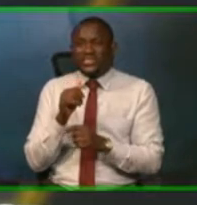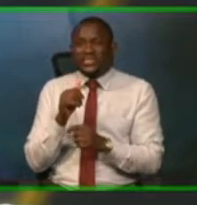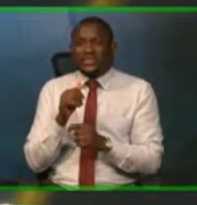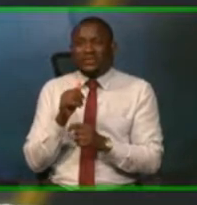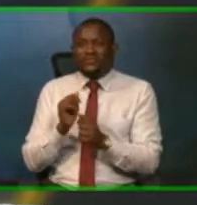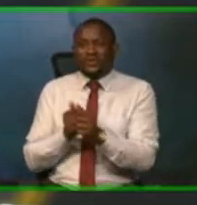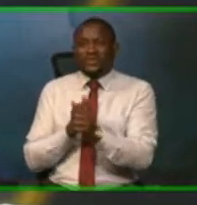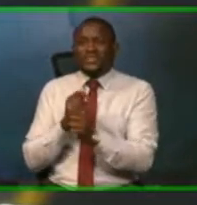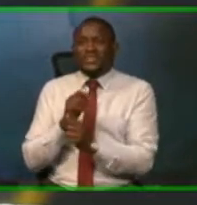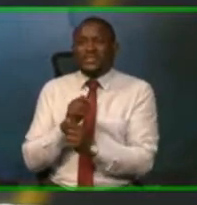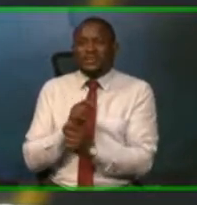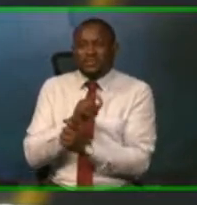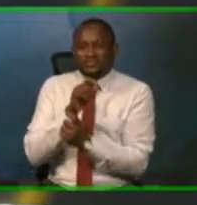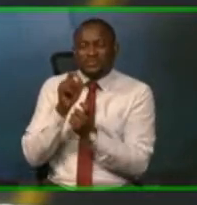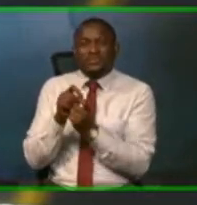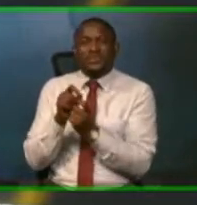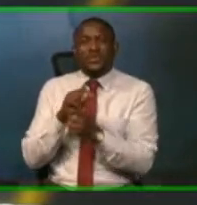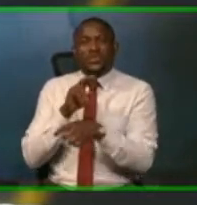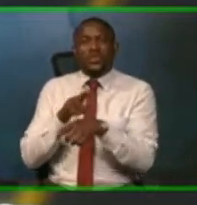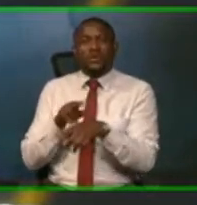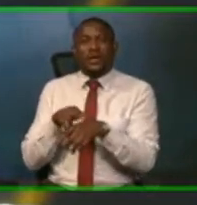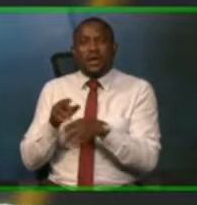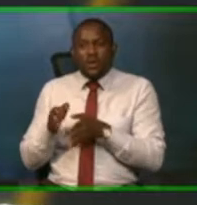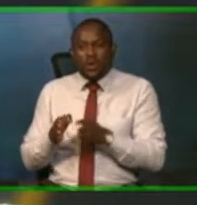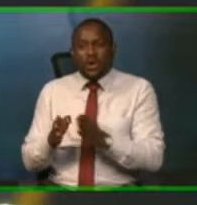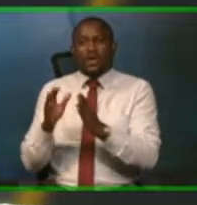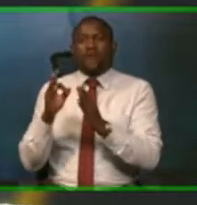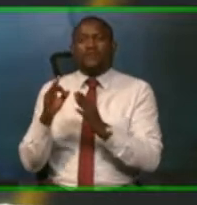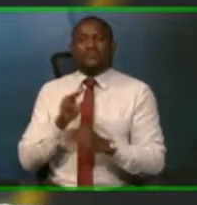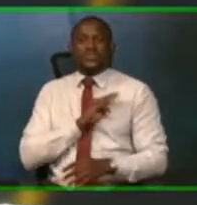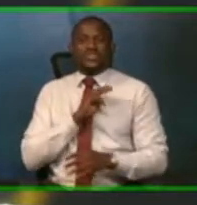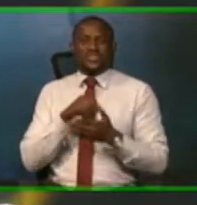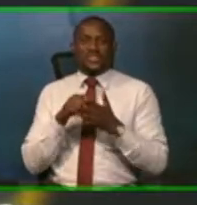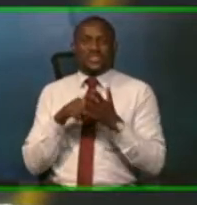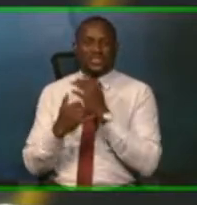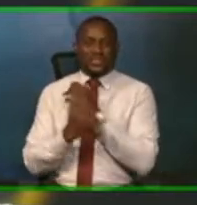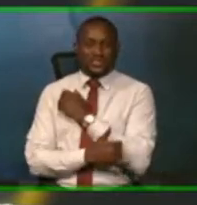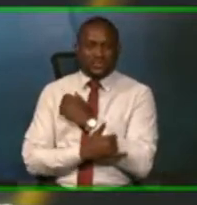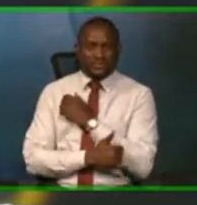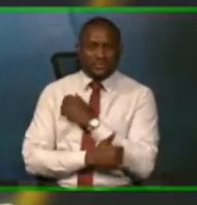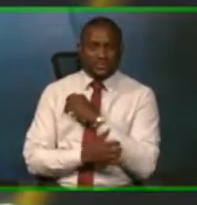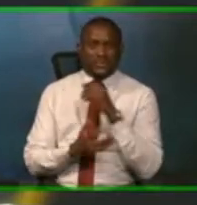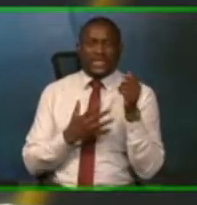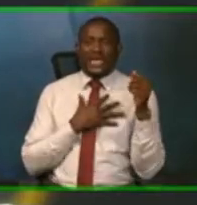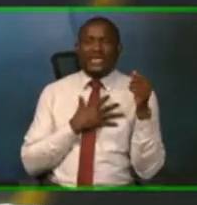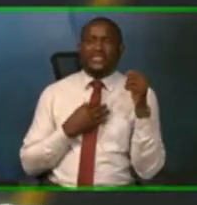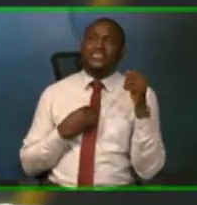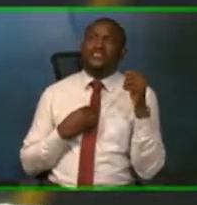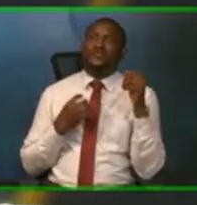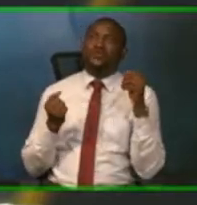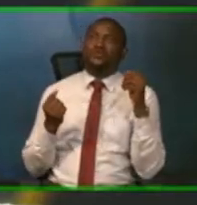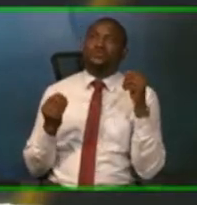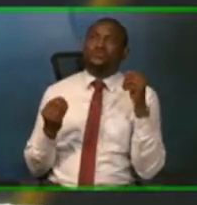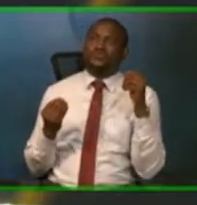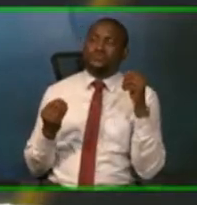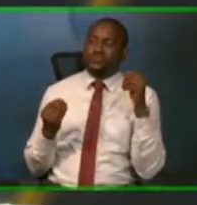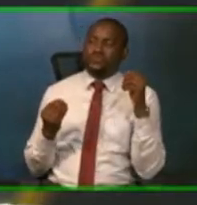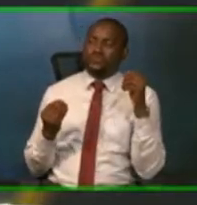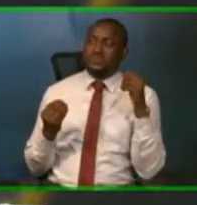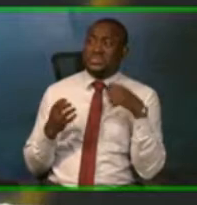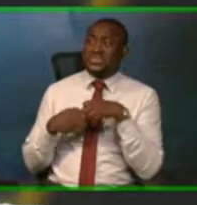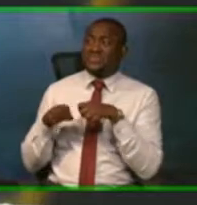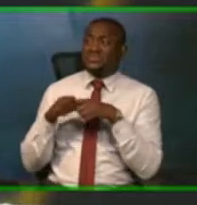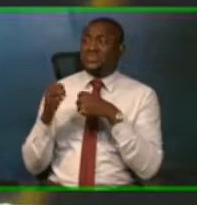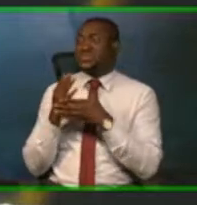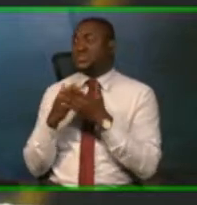predictable pattern of ministry in this country. I know what I'm saying. And so, even